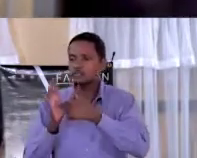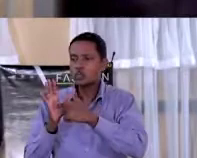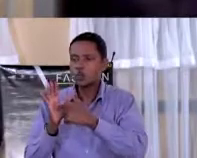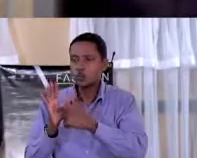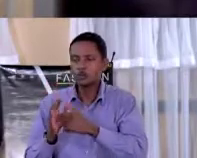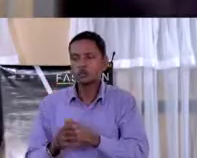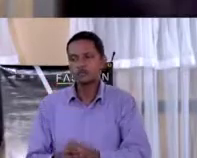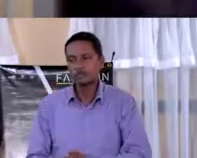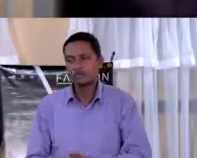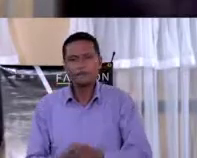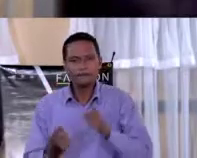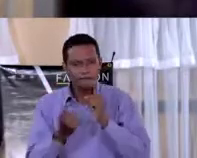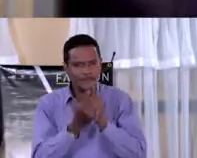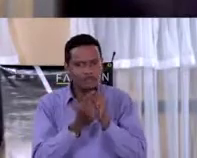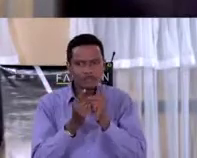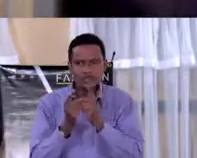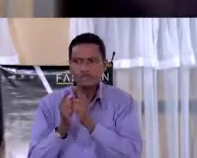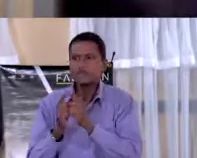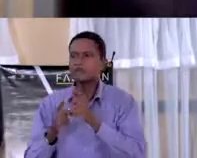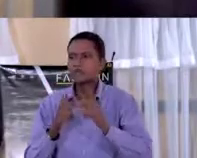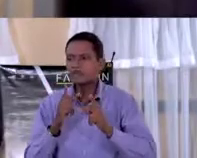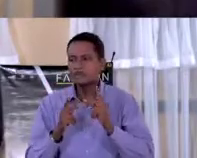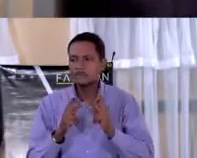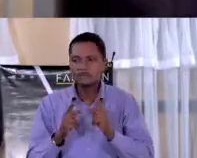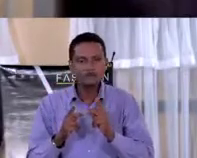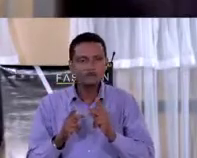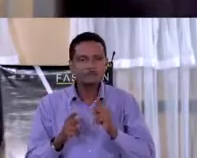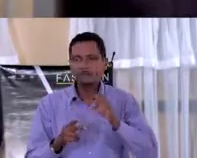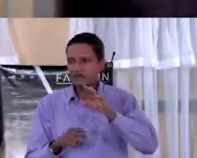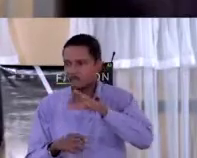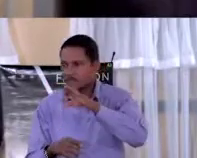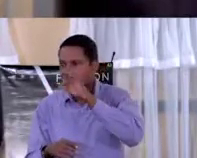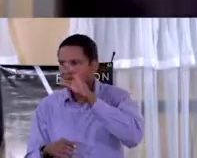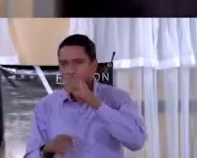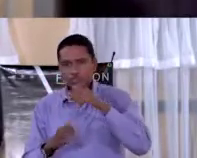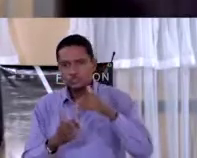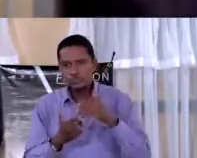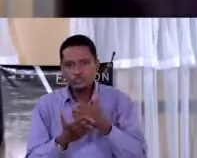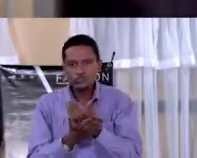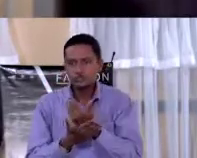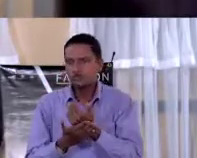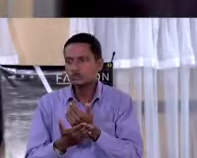you produce and to find new markets. And we're not ever able to follow up.